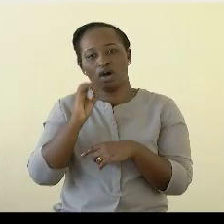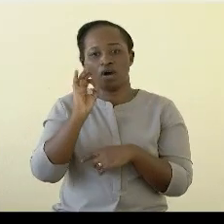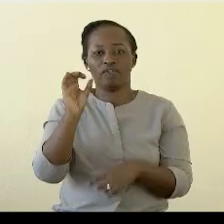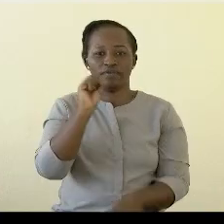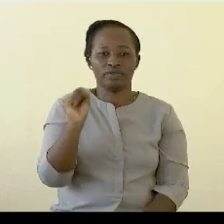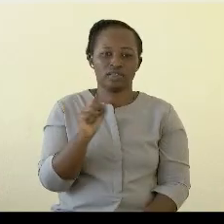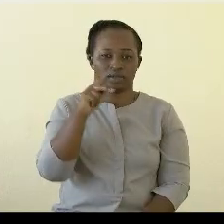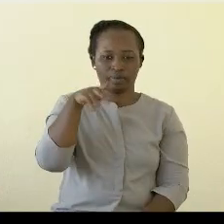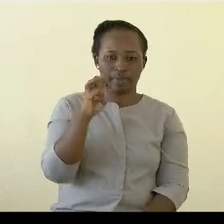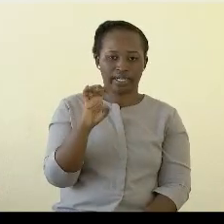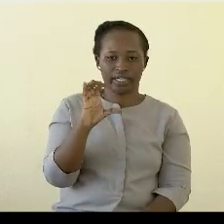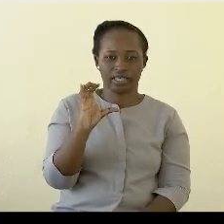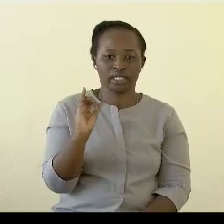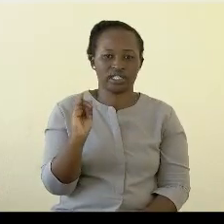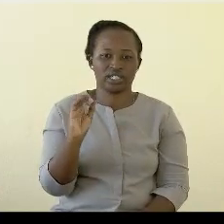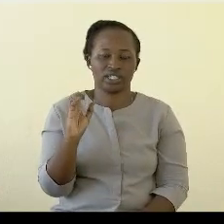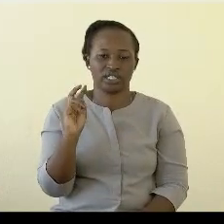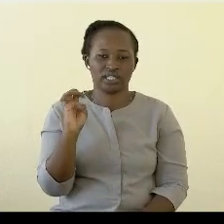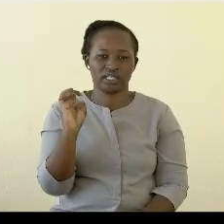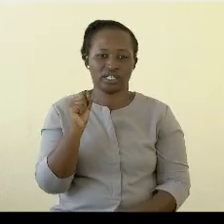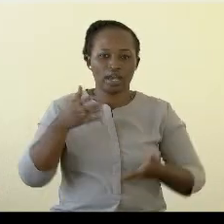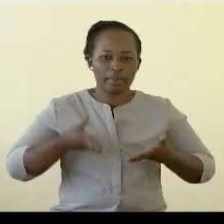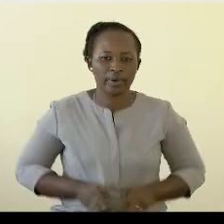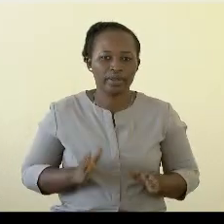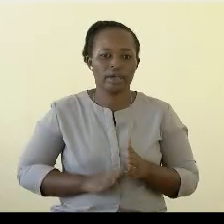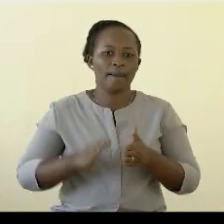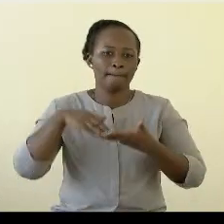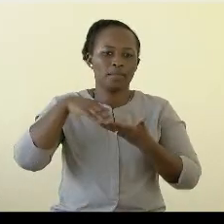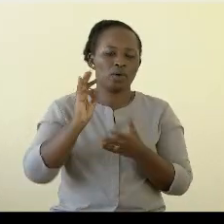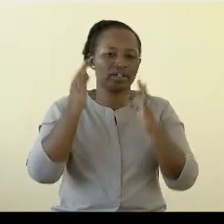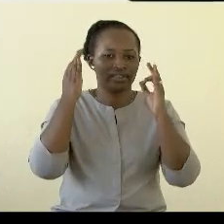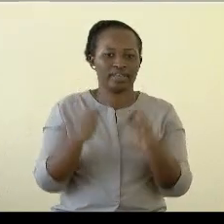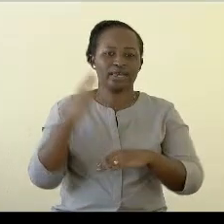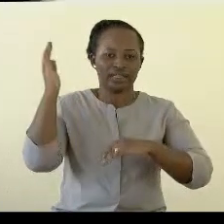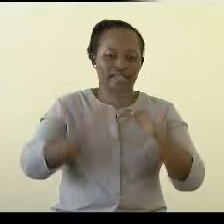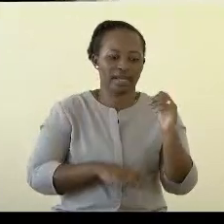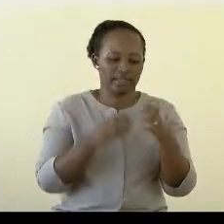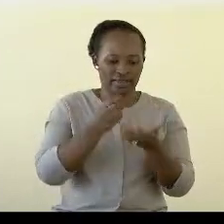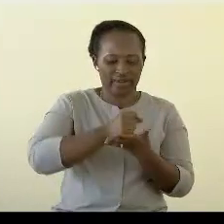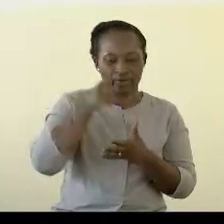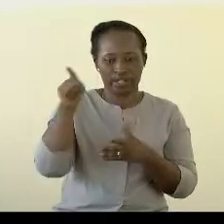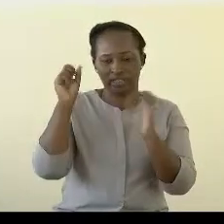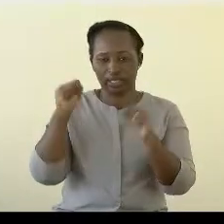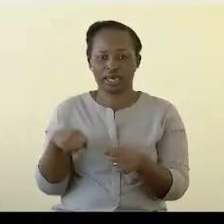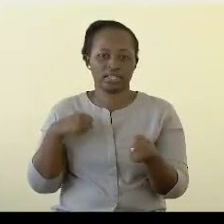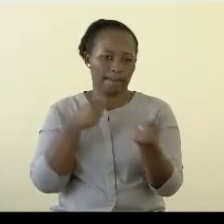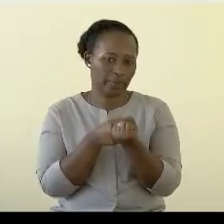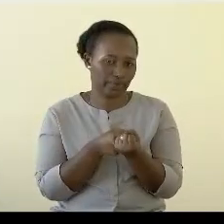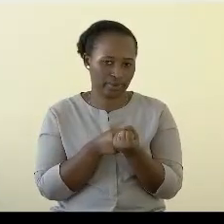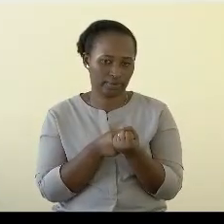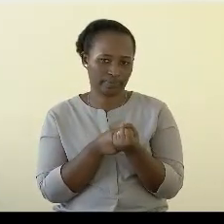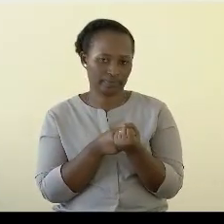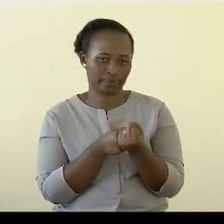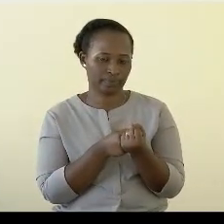species producing more offspring than the environment can support. I remember telling you again, remember the rabbits we looked at in one of the lessons